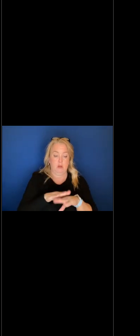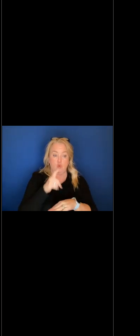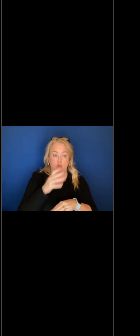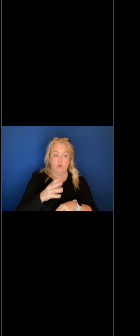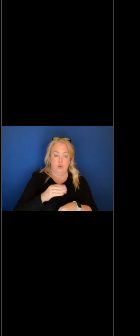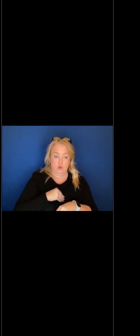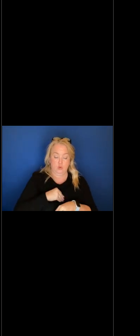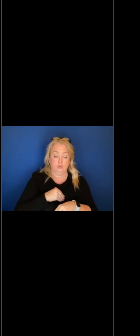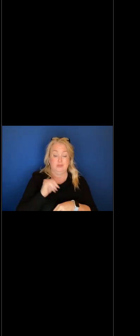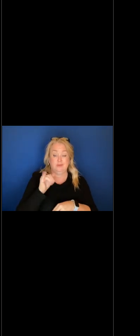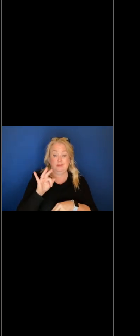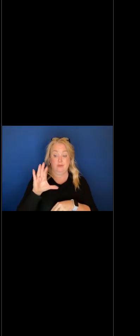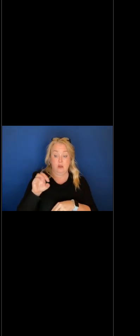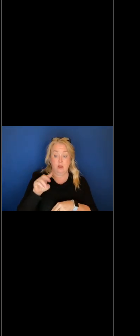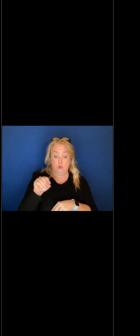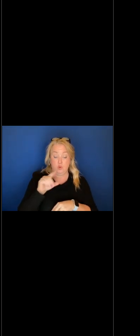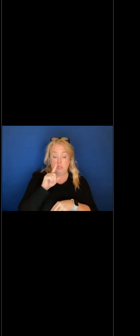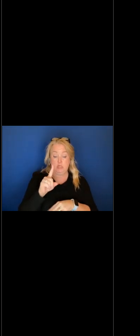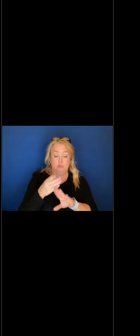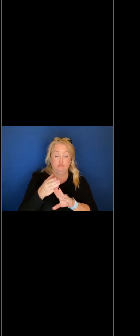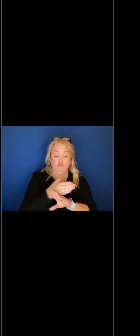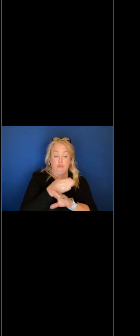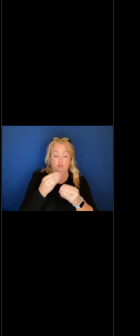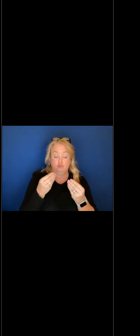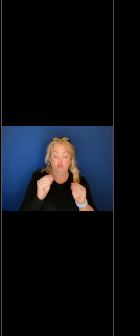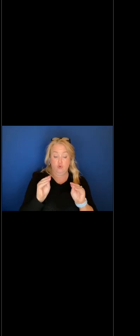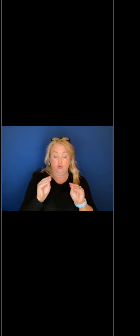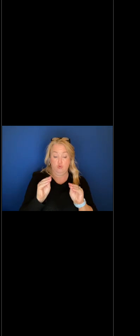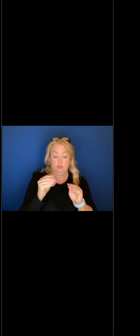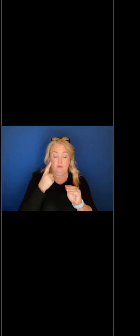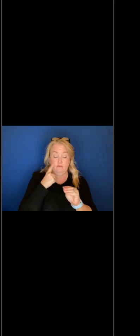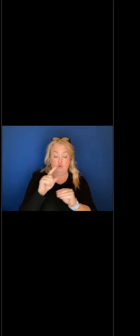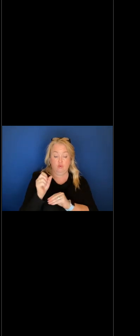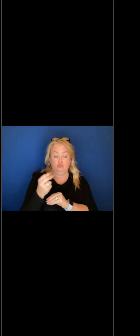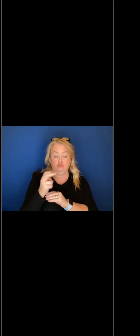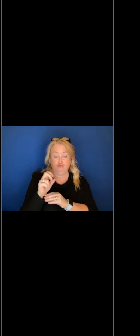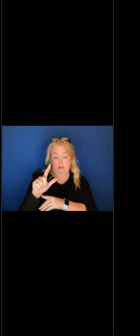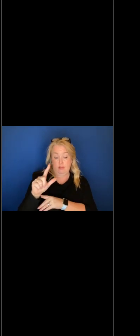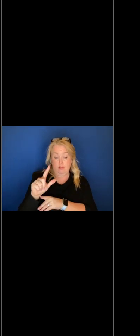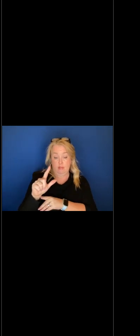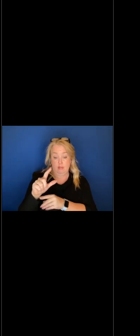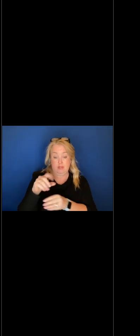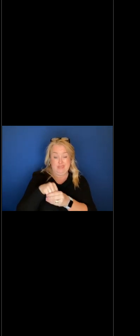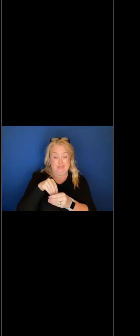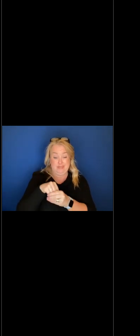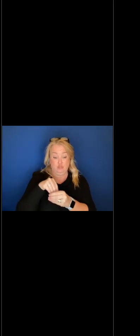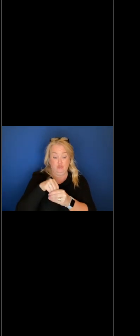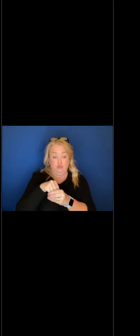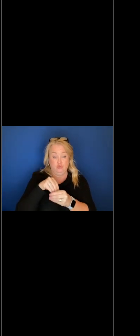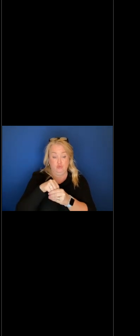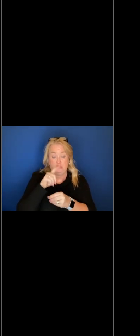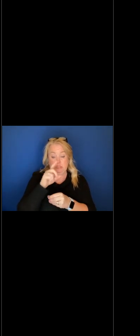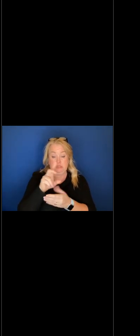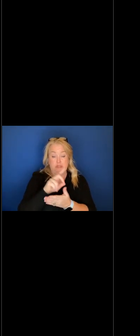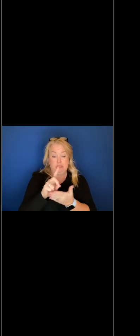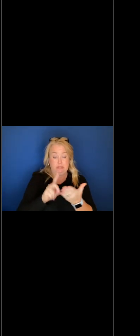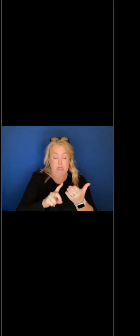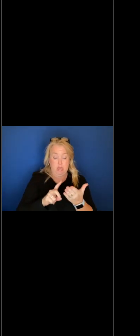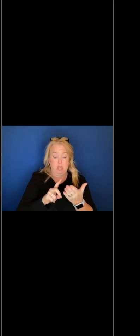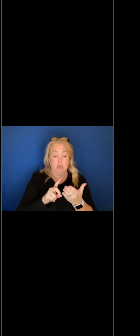If a condominium is pre-sold as a shell and the interior is designed